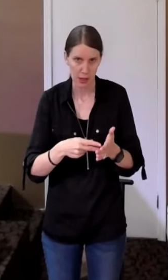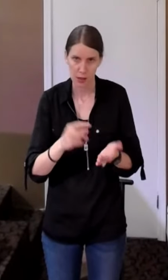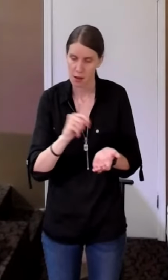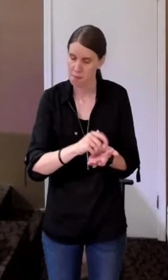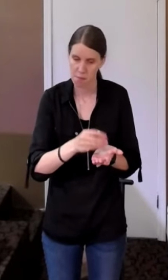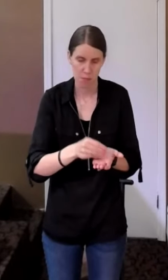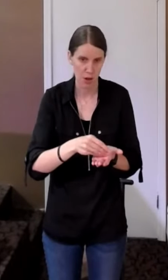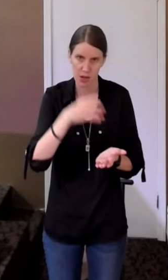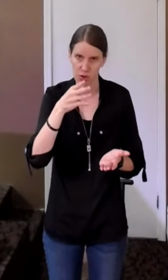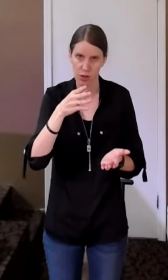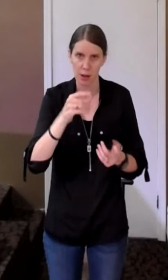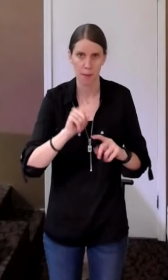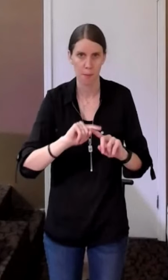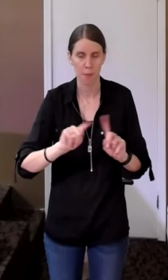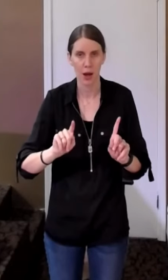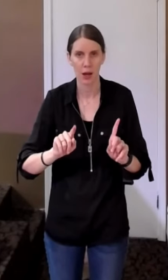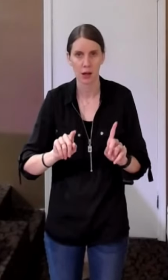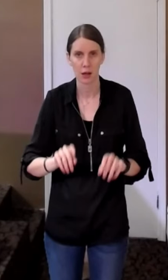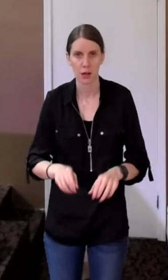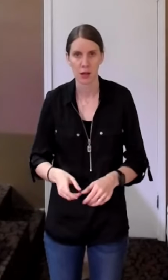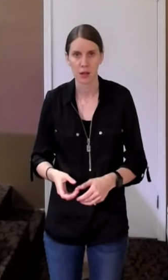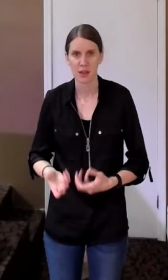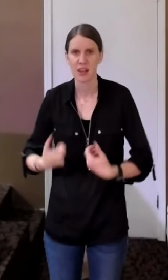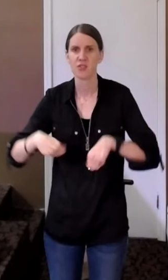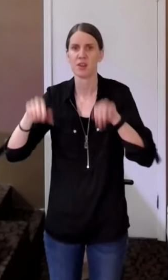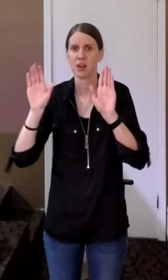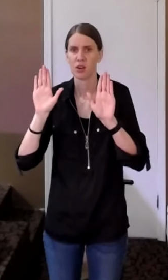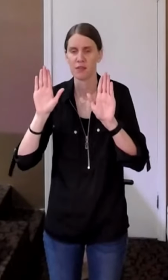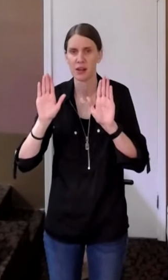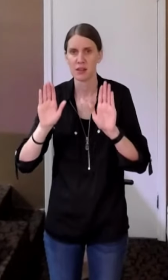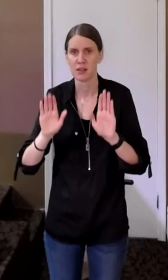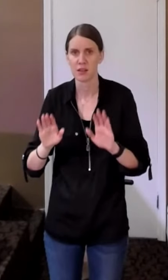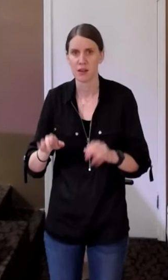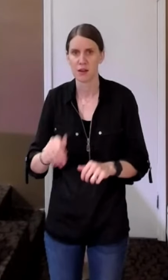things. It's the investment in our children's lives.